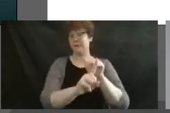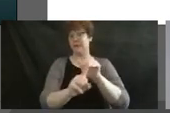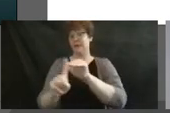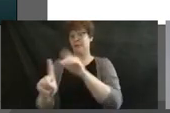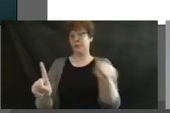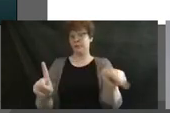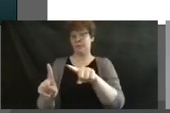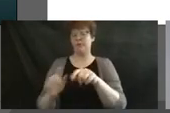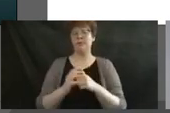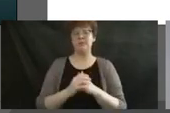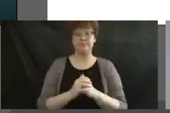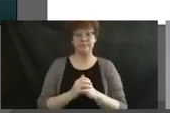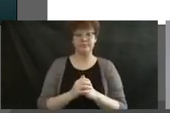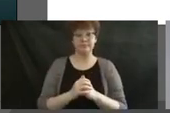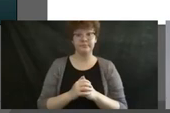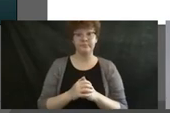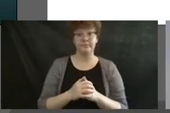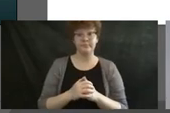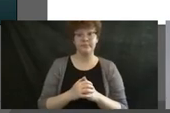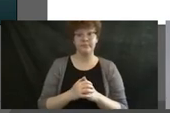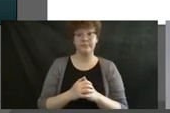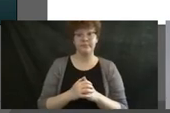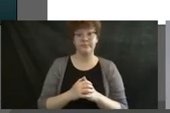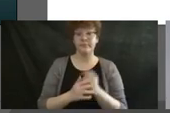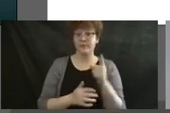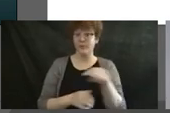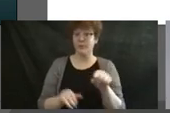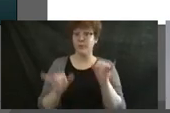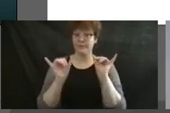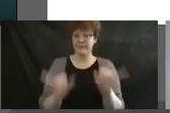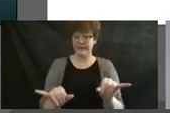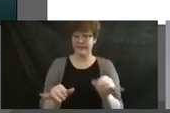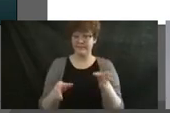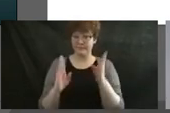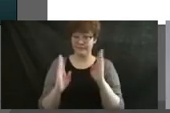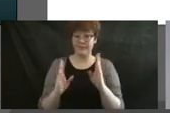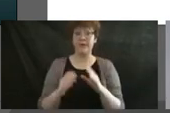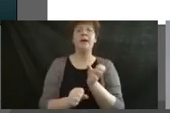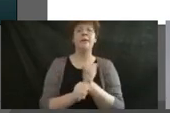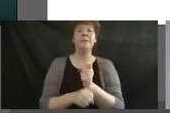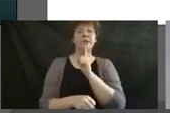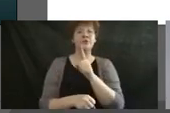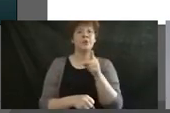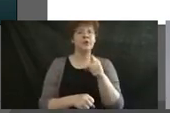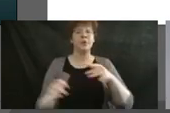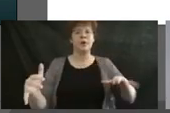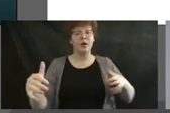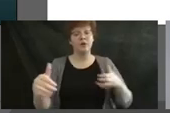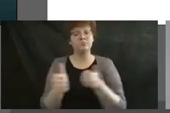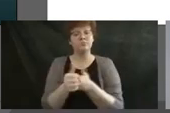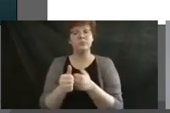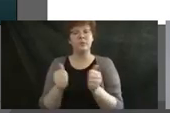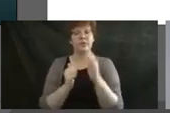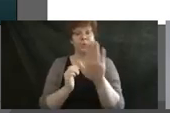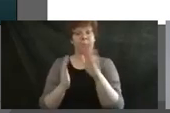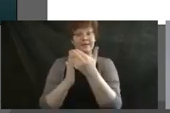in here throughout the duration of my lecture, make sure that you're staying current on your lessons and that you upload them